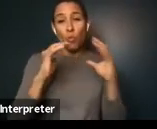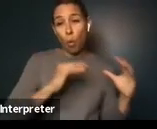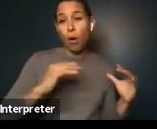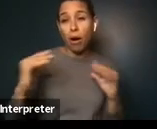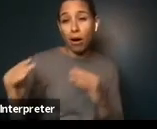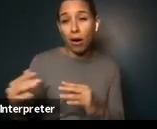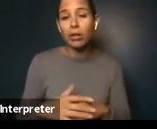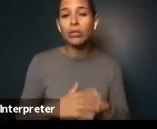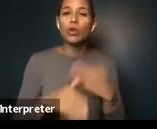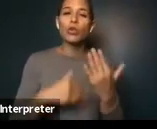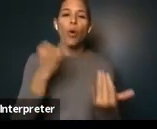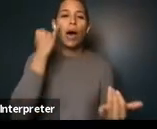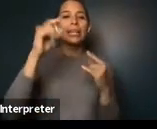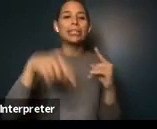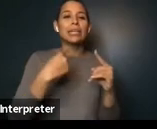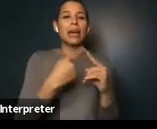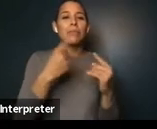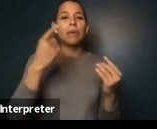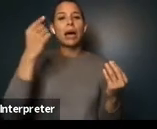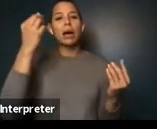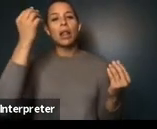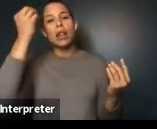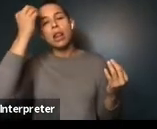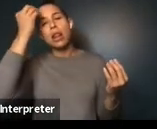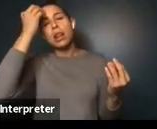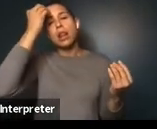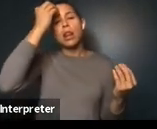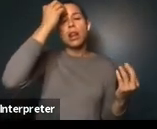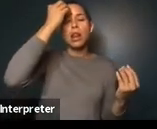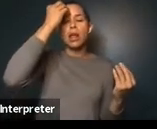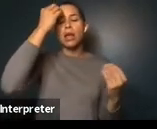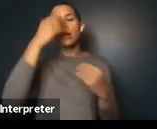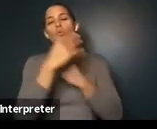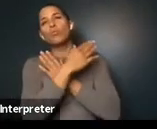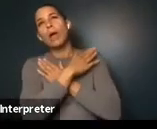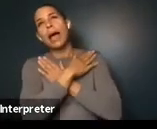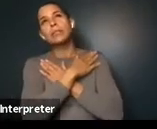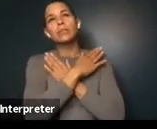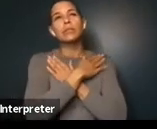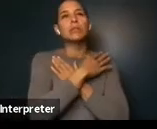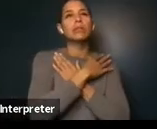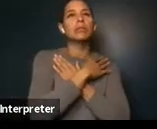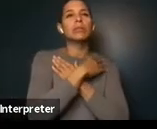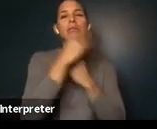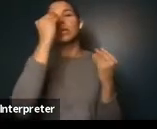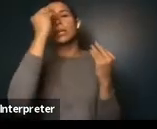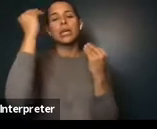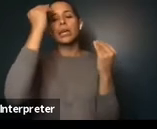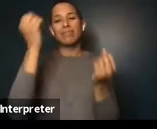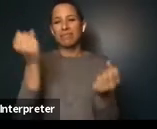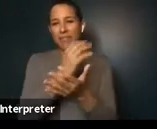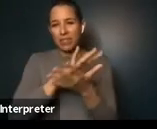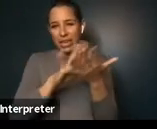contemplation and rest and thinking and all of these other things. And then, um,